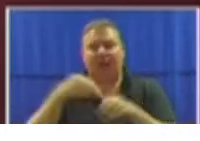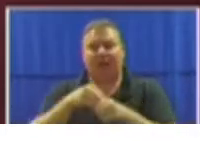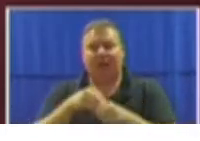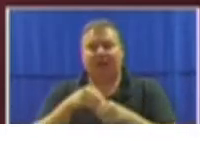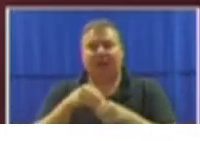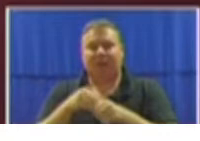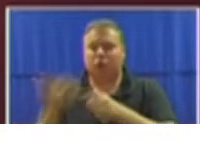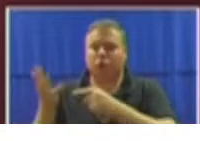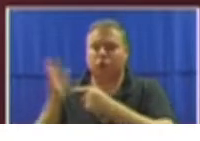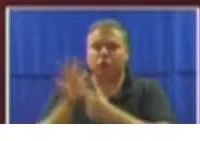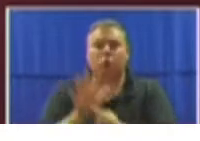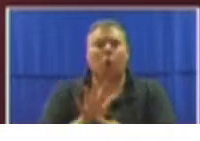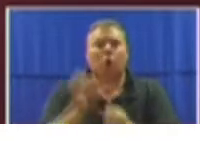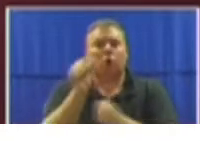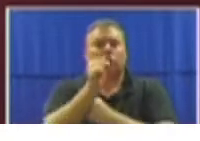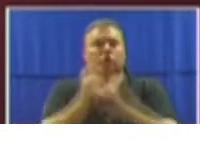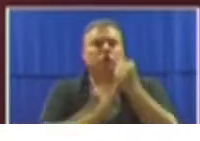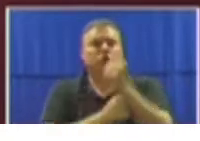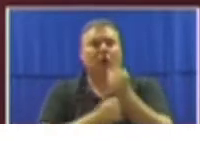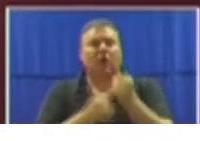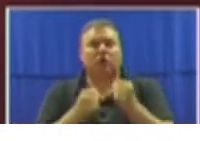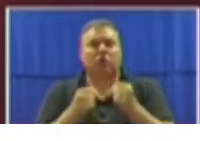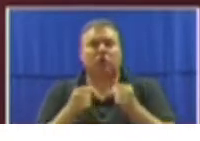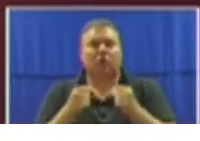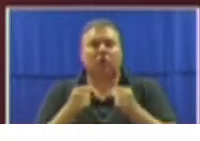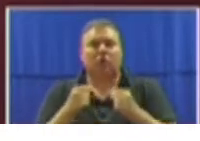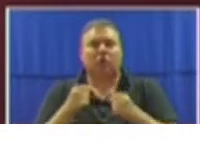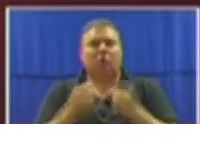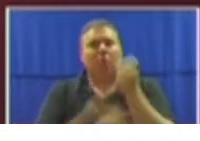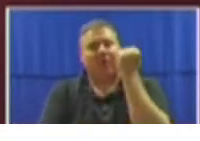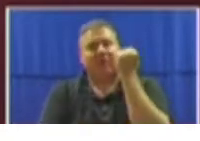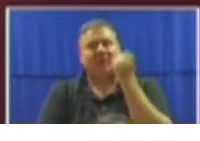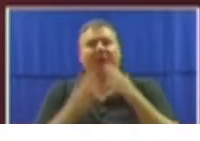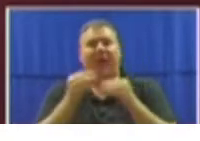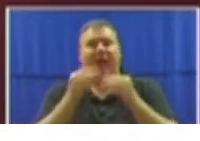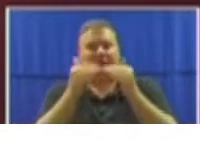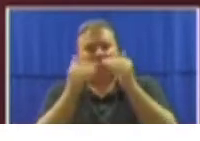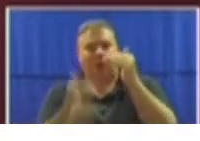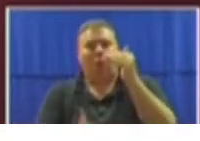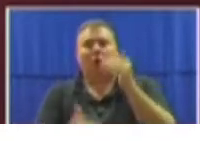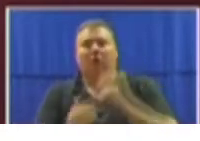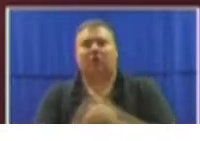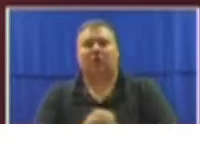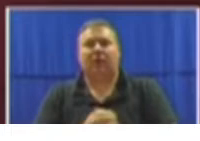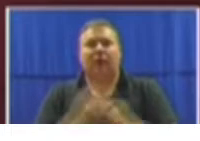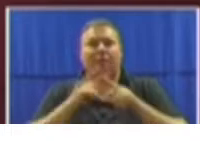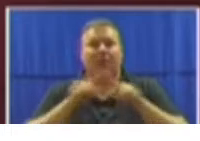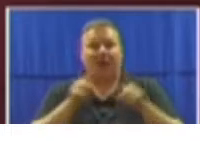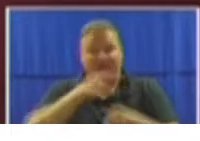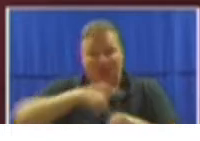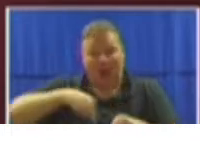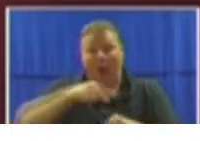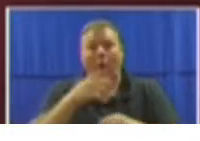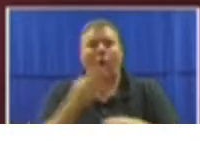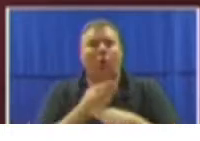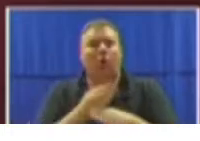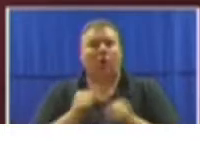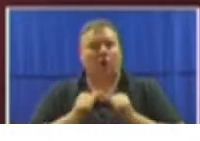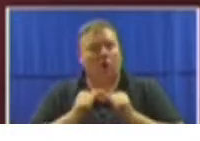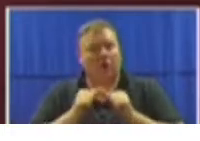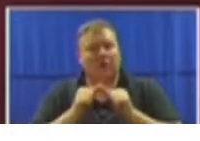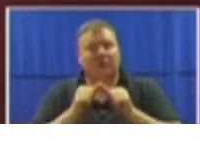ingrained structural poverty and inequality. However, our work has been consistently and